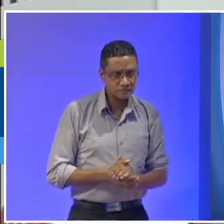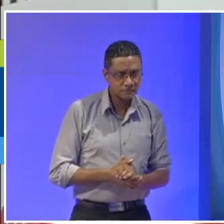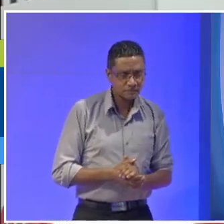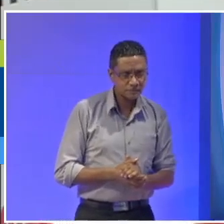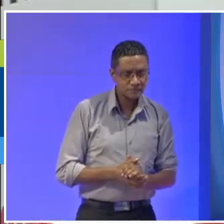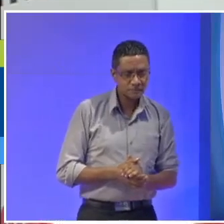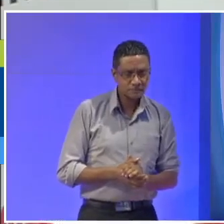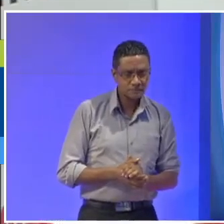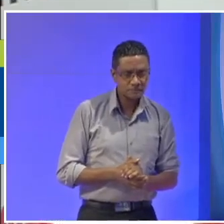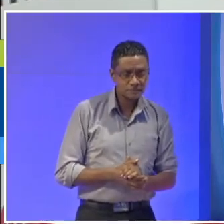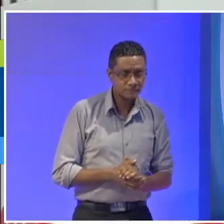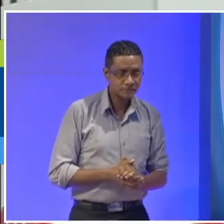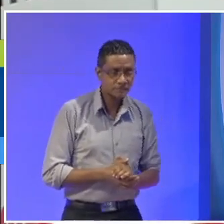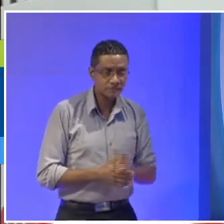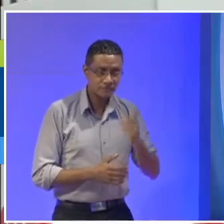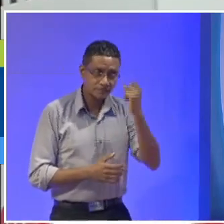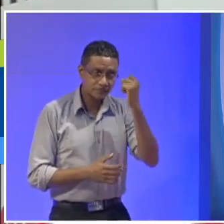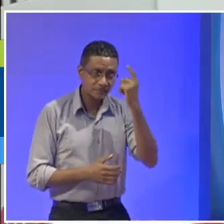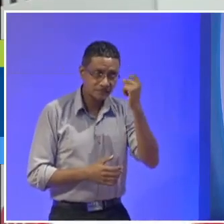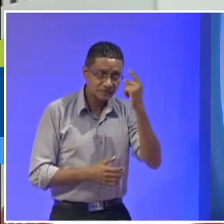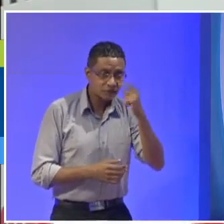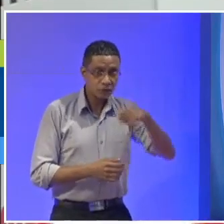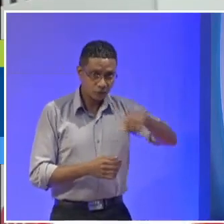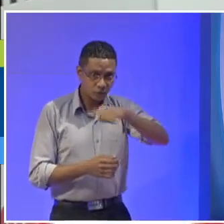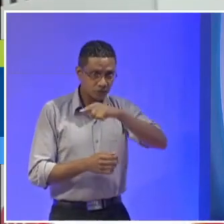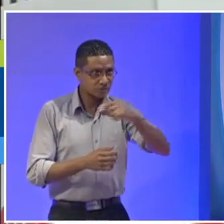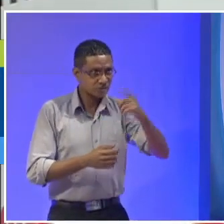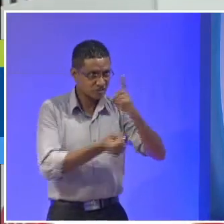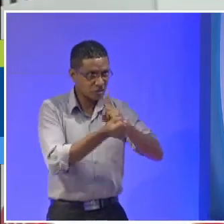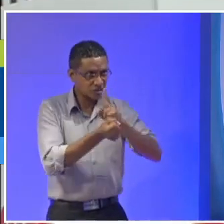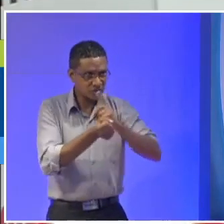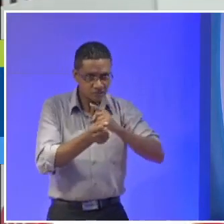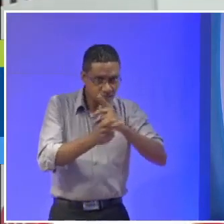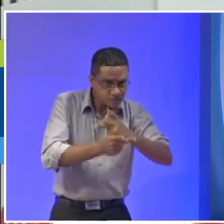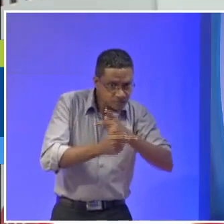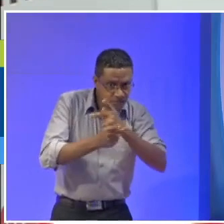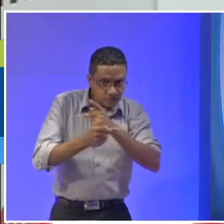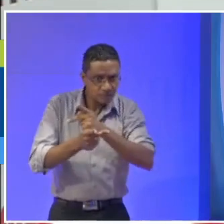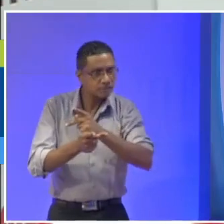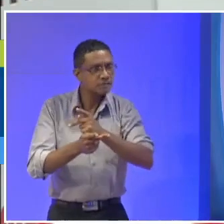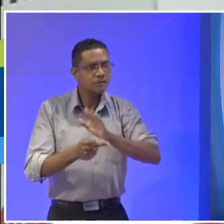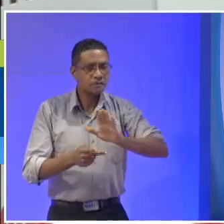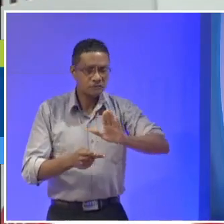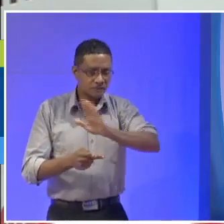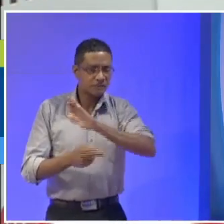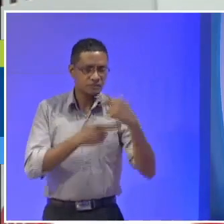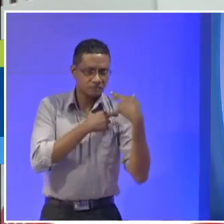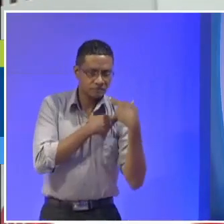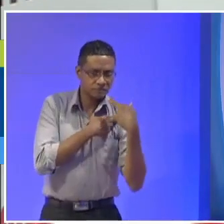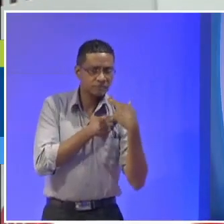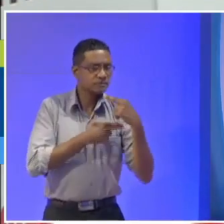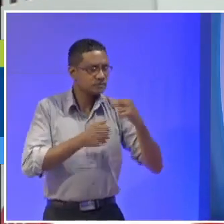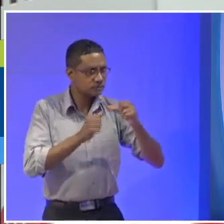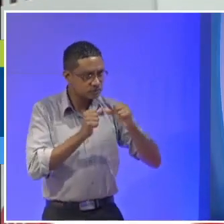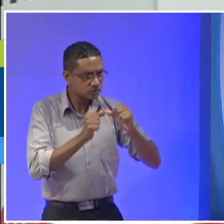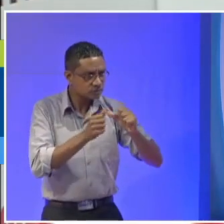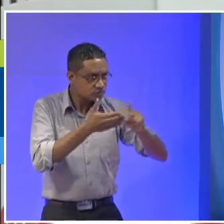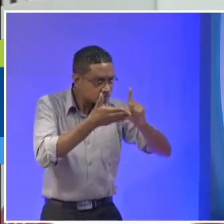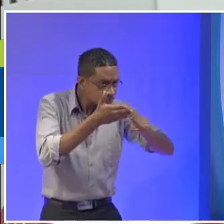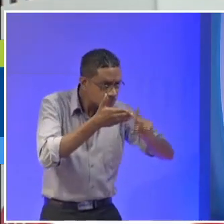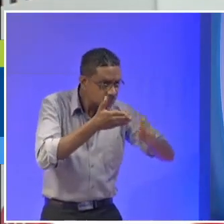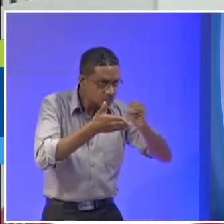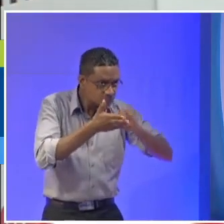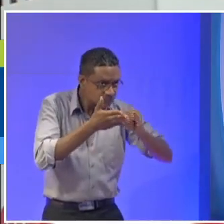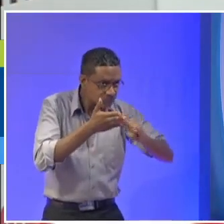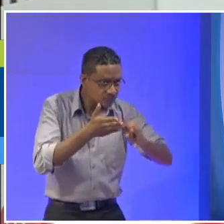is the responsibility of the clinicians and the RHA to investigate that further. So at the ministry, we are flagged, and we flagged to the respective RHA